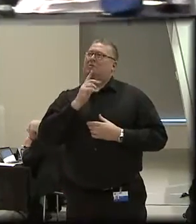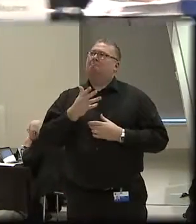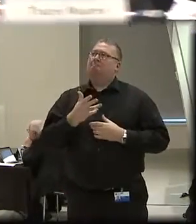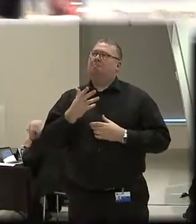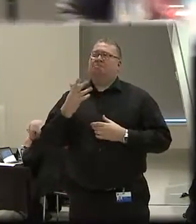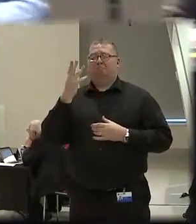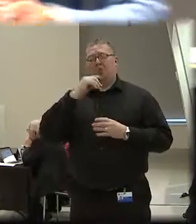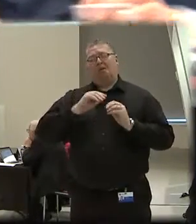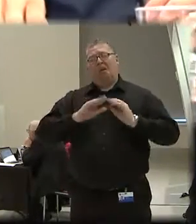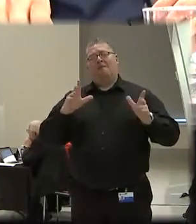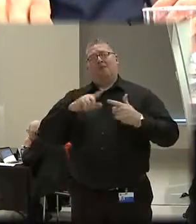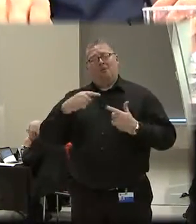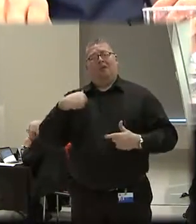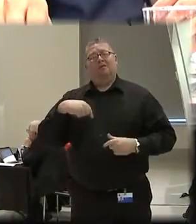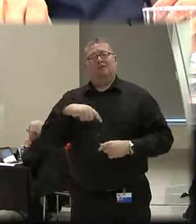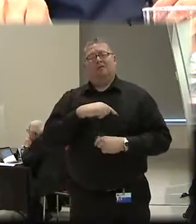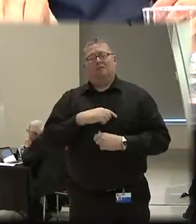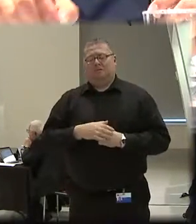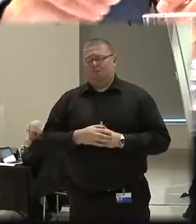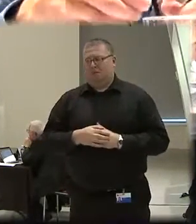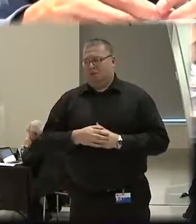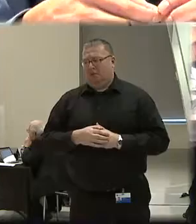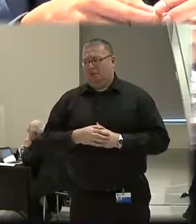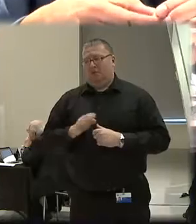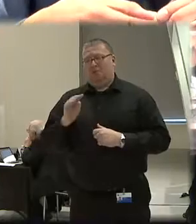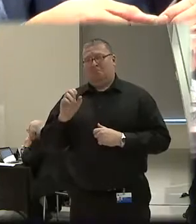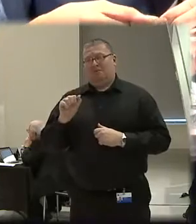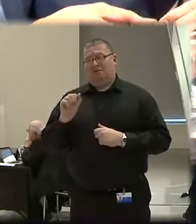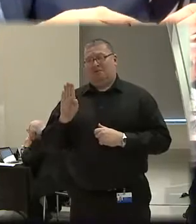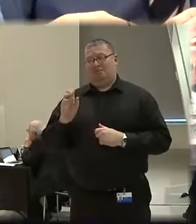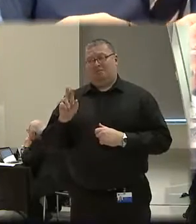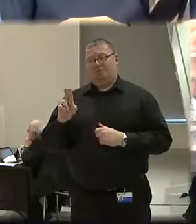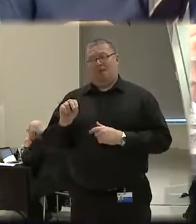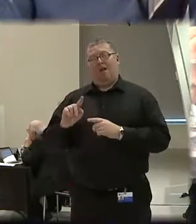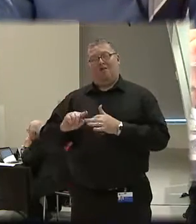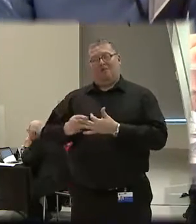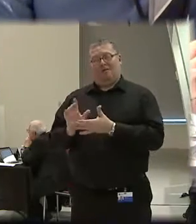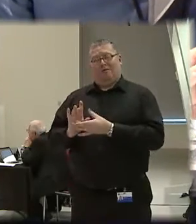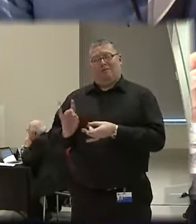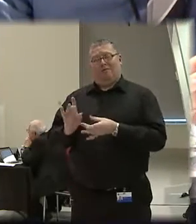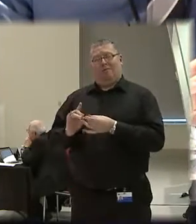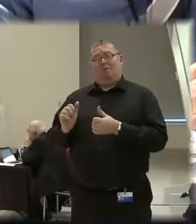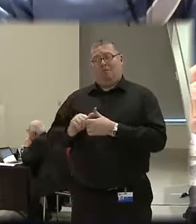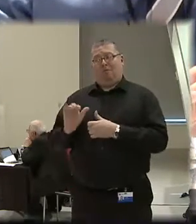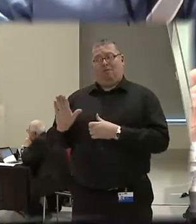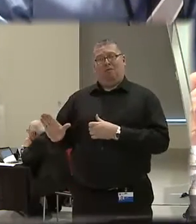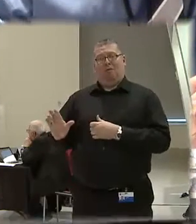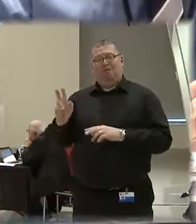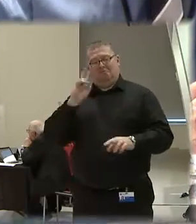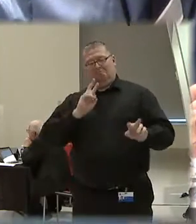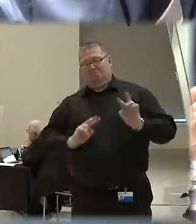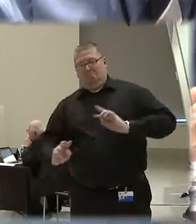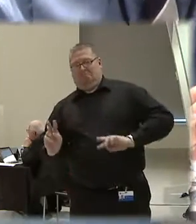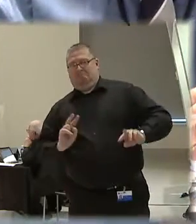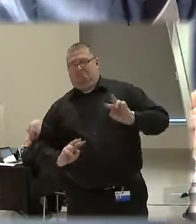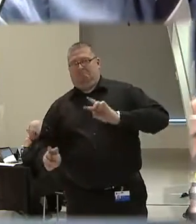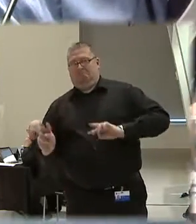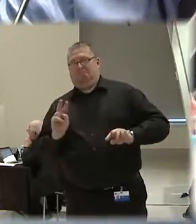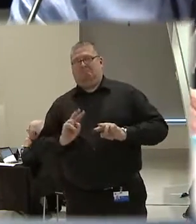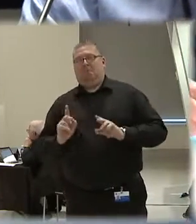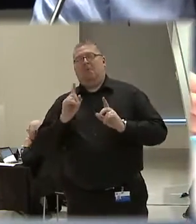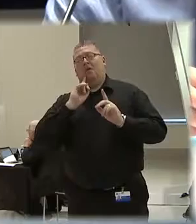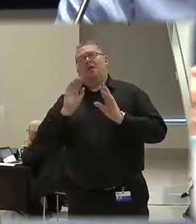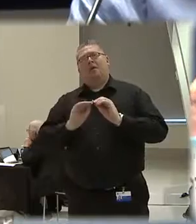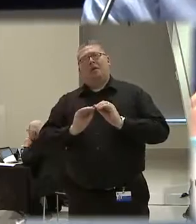think, pretty obvious to all of us. When Ms. Brown started out with her remarks and observations and